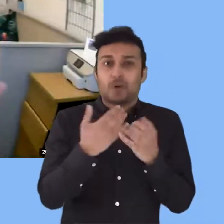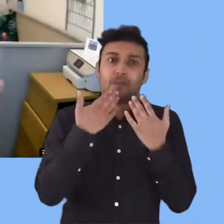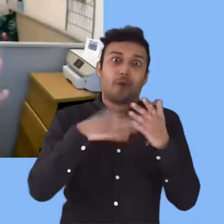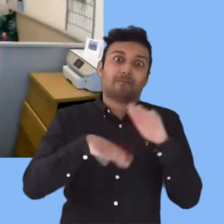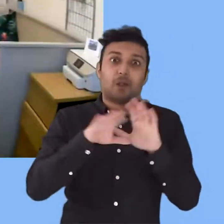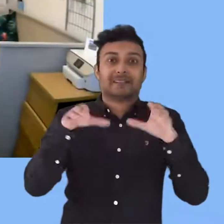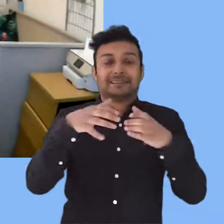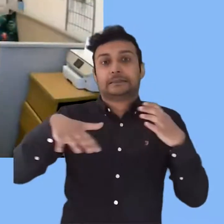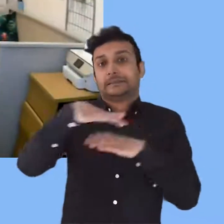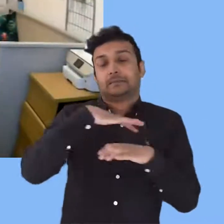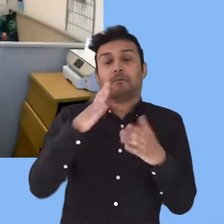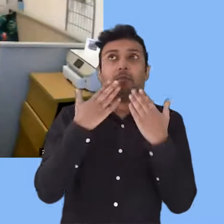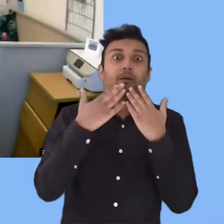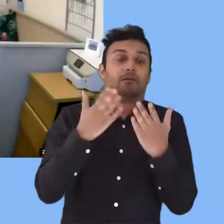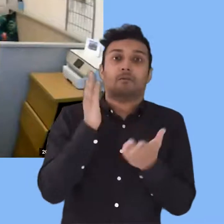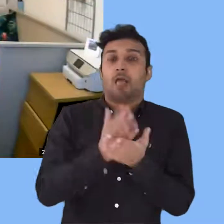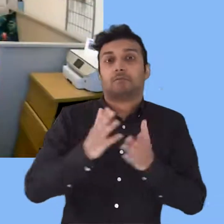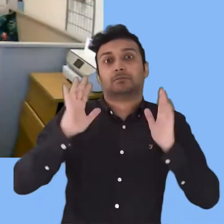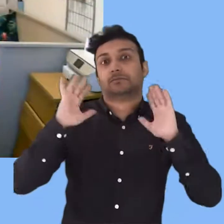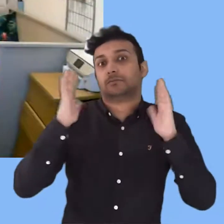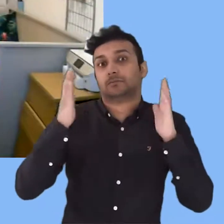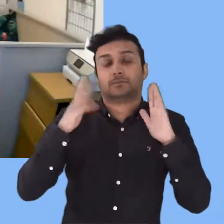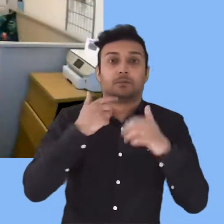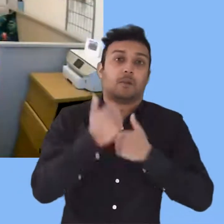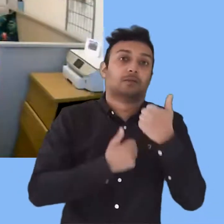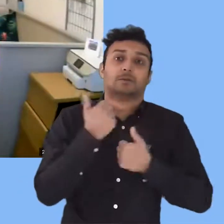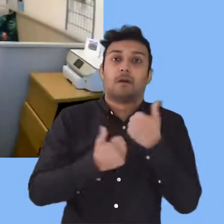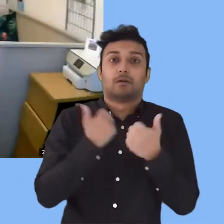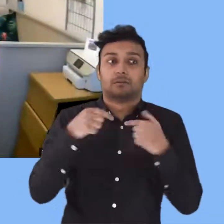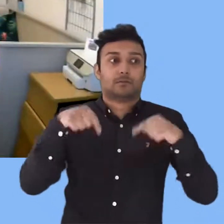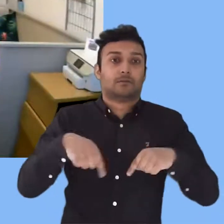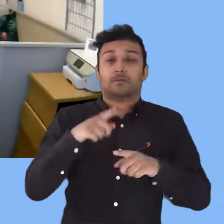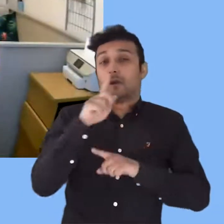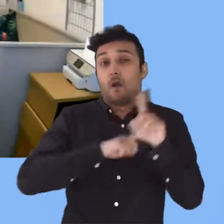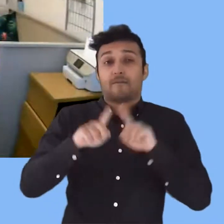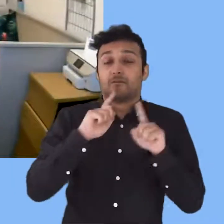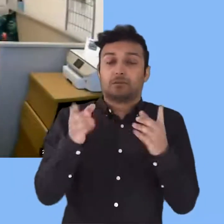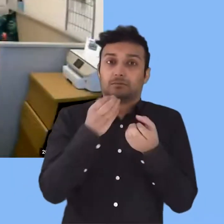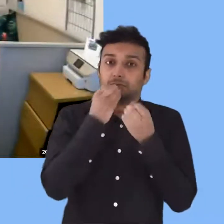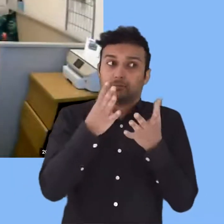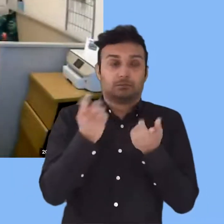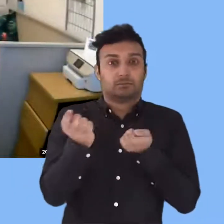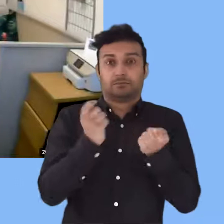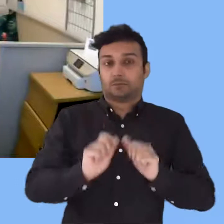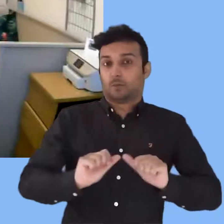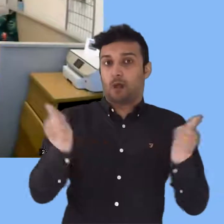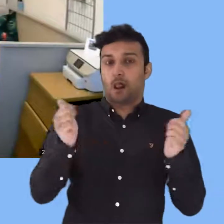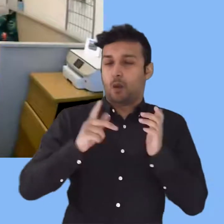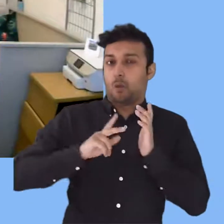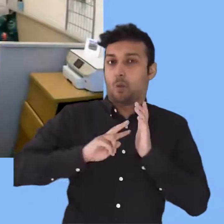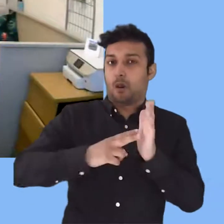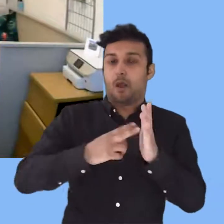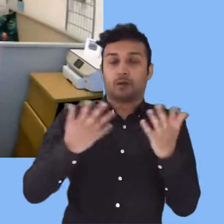start off by just praising what a great run conference this is going to be and has been so far. I've never been to an event with so